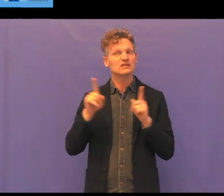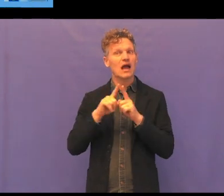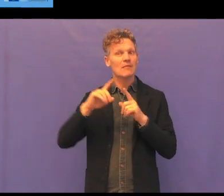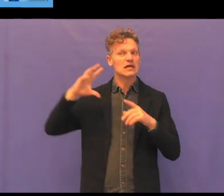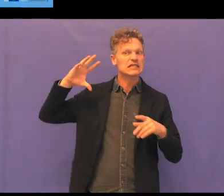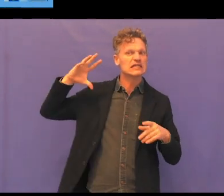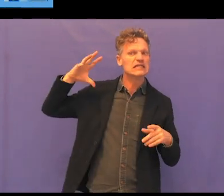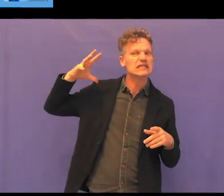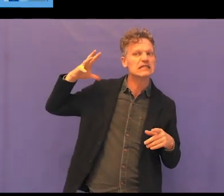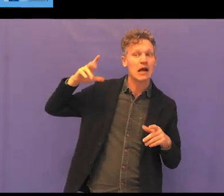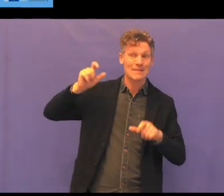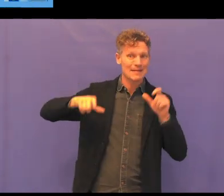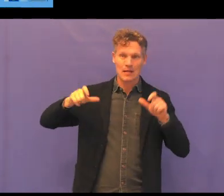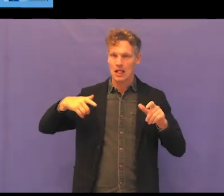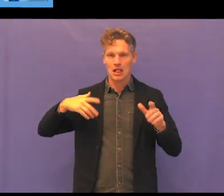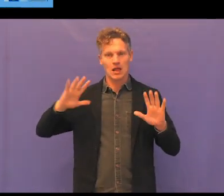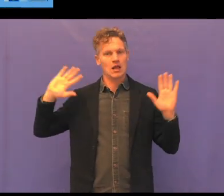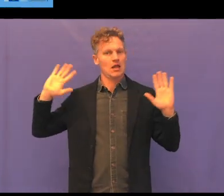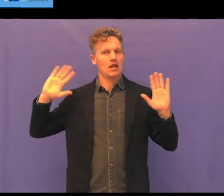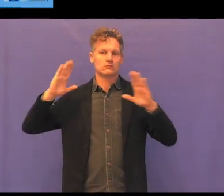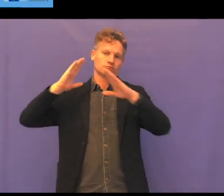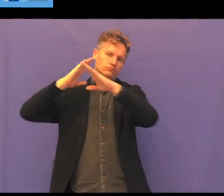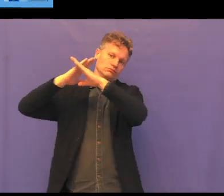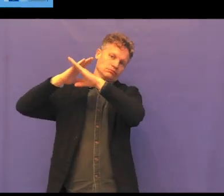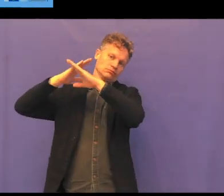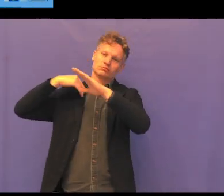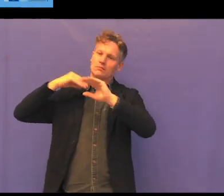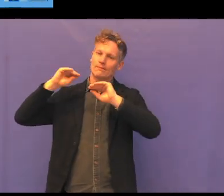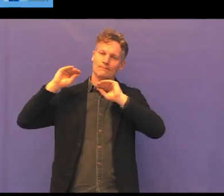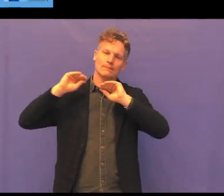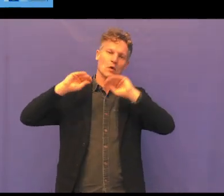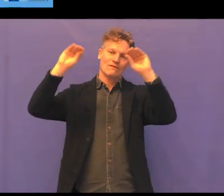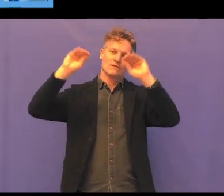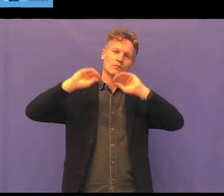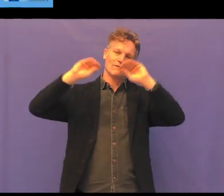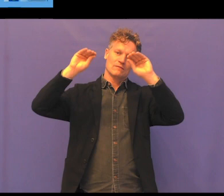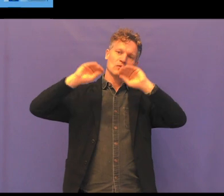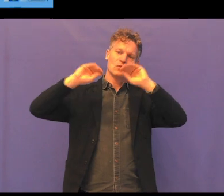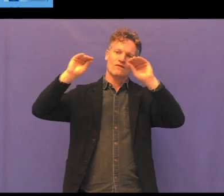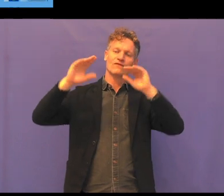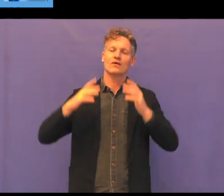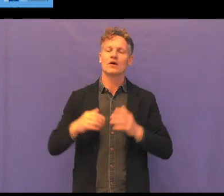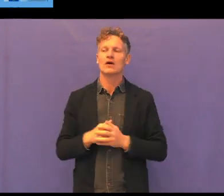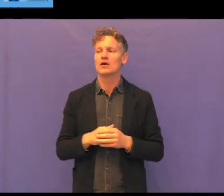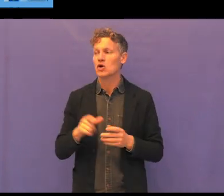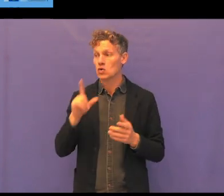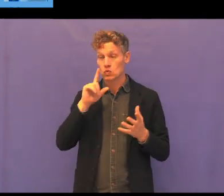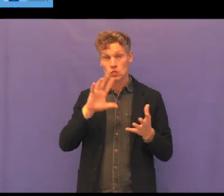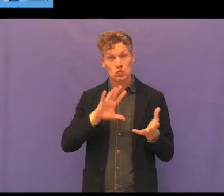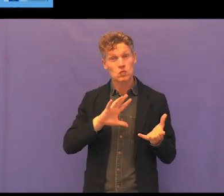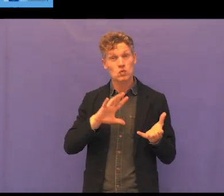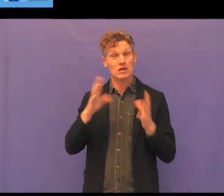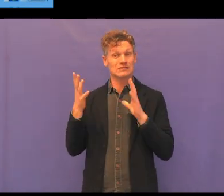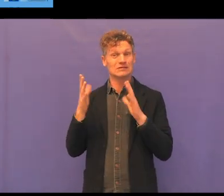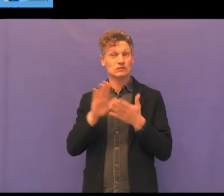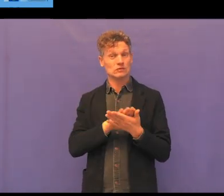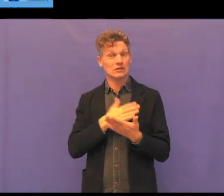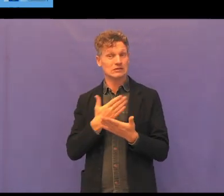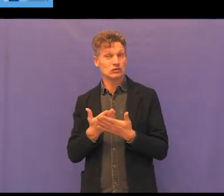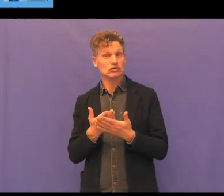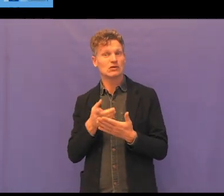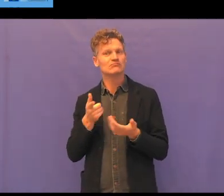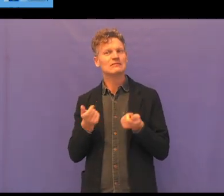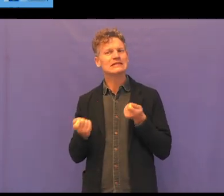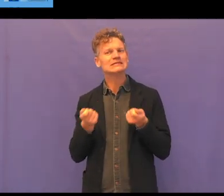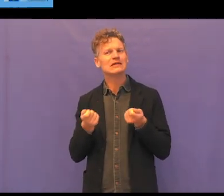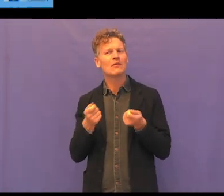in terms of dealing with specific outcomes in a particular place, the outfall of